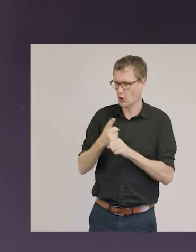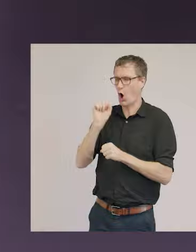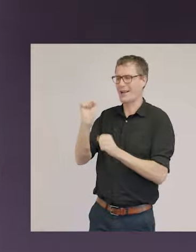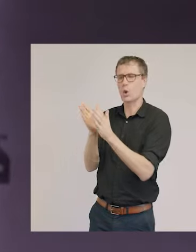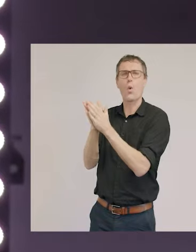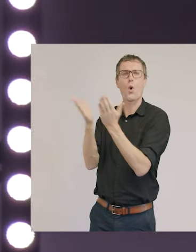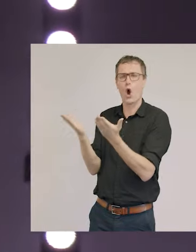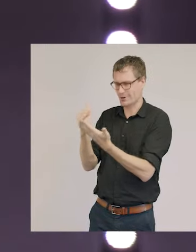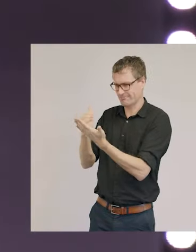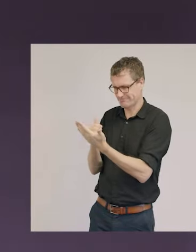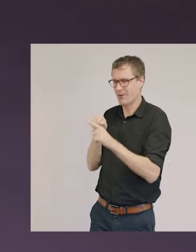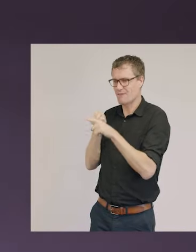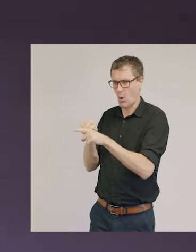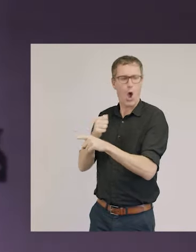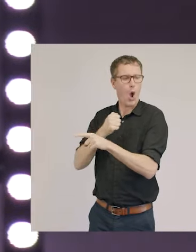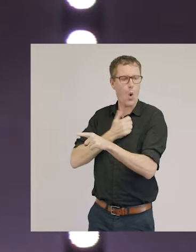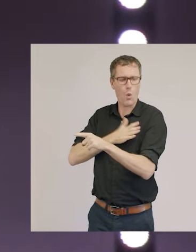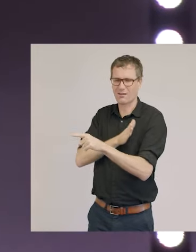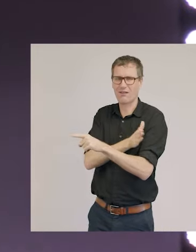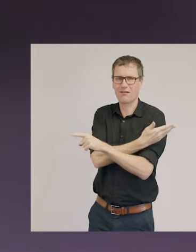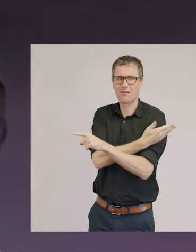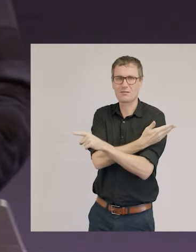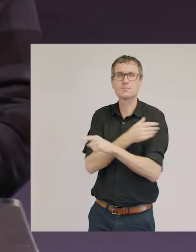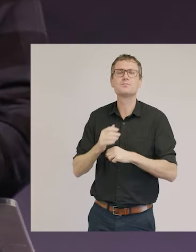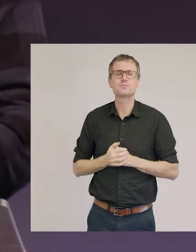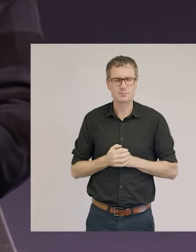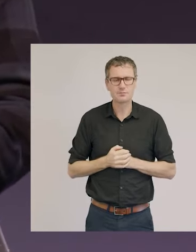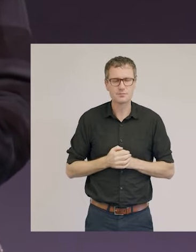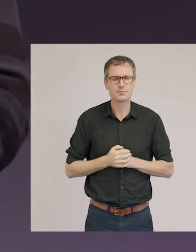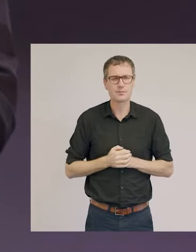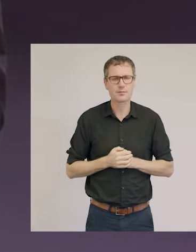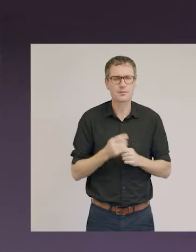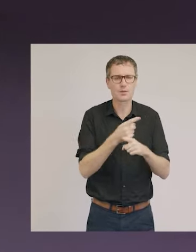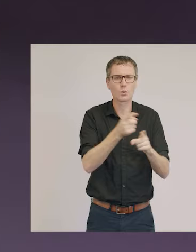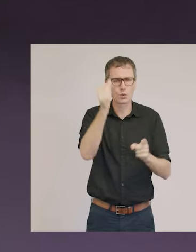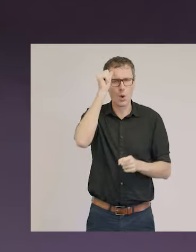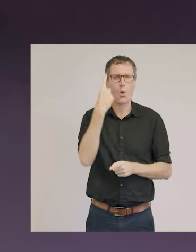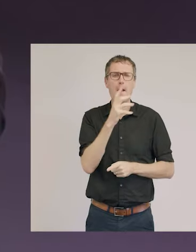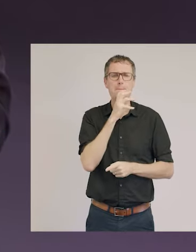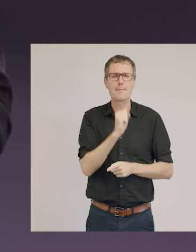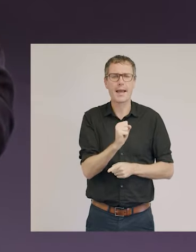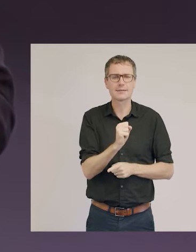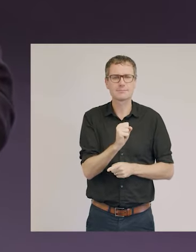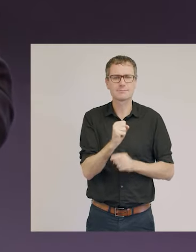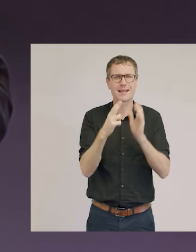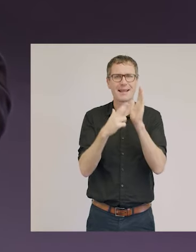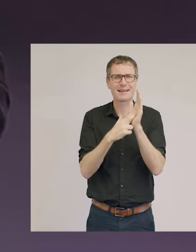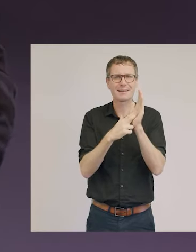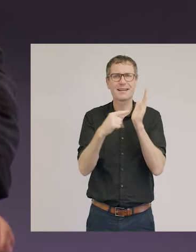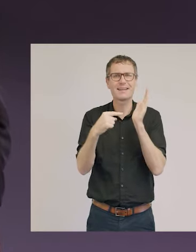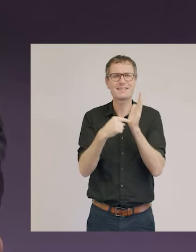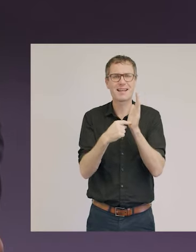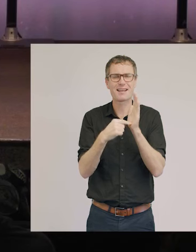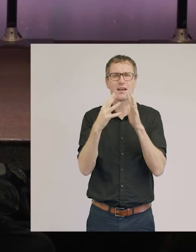word? And that's the decision that people have to make. There's a wonderful theologian that many of you will have heard of, an